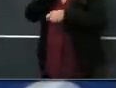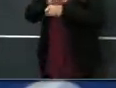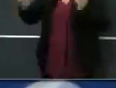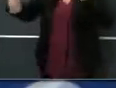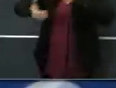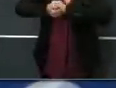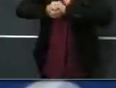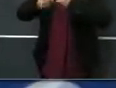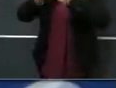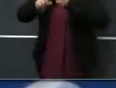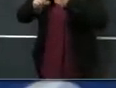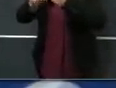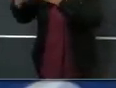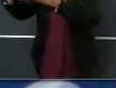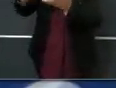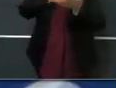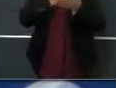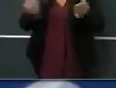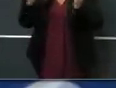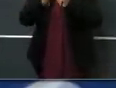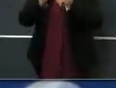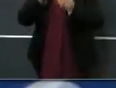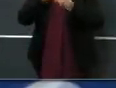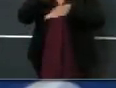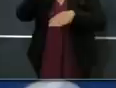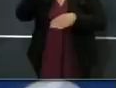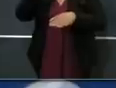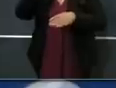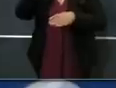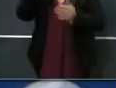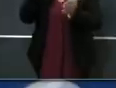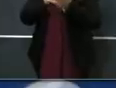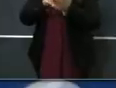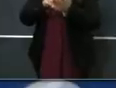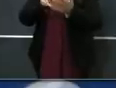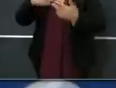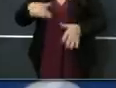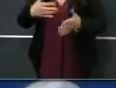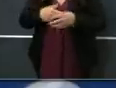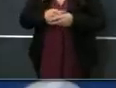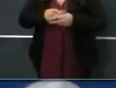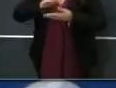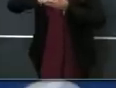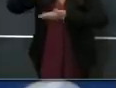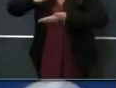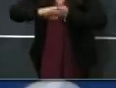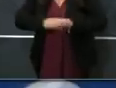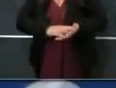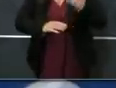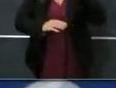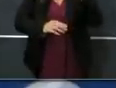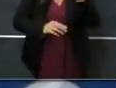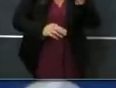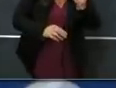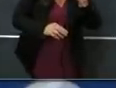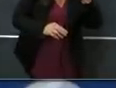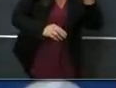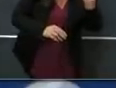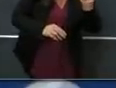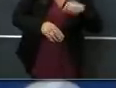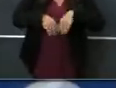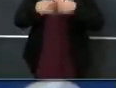over 70,000 units of laptops, Chromebooks, and the like, some Surface Pros that are